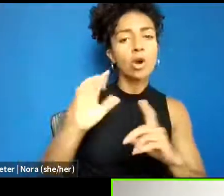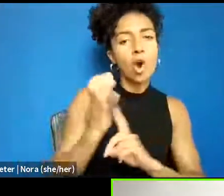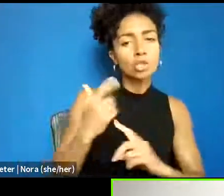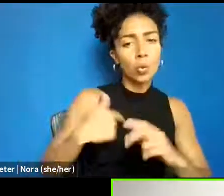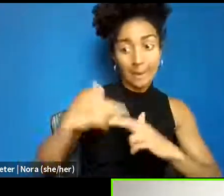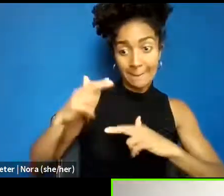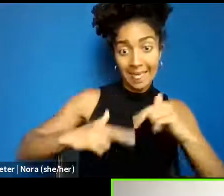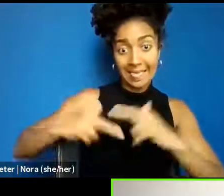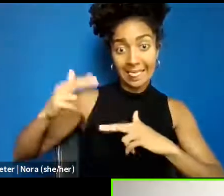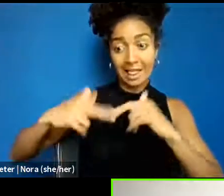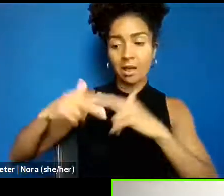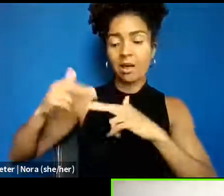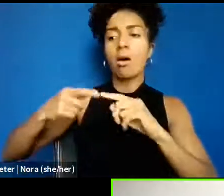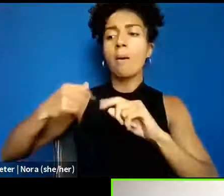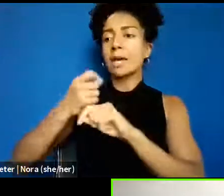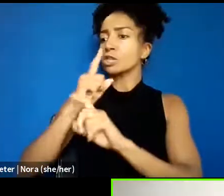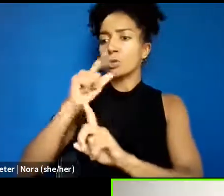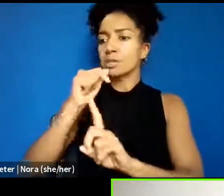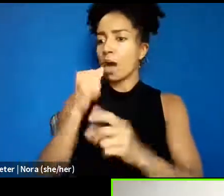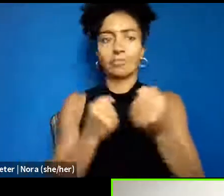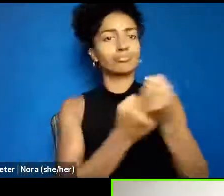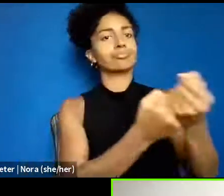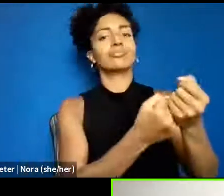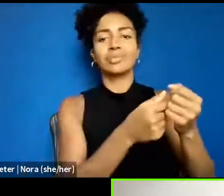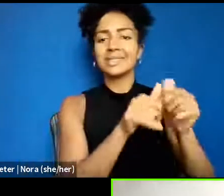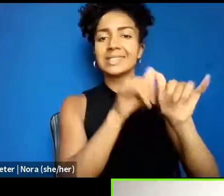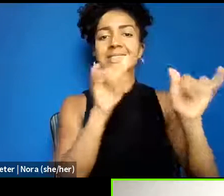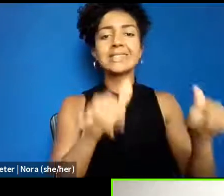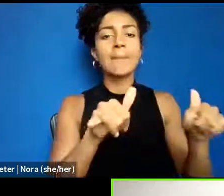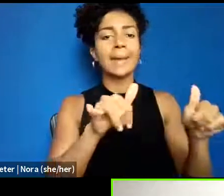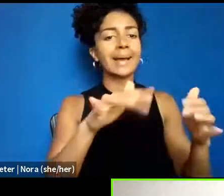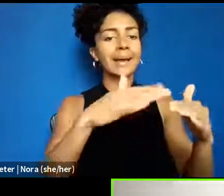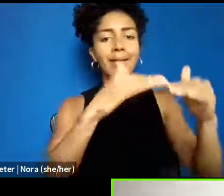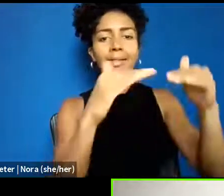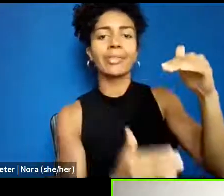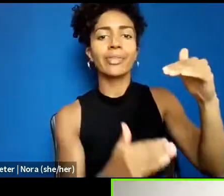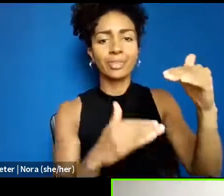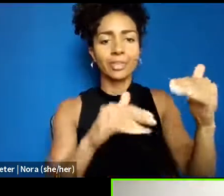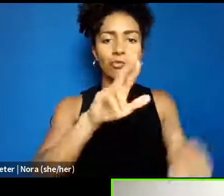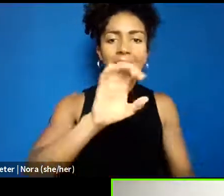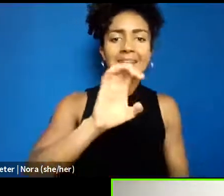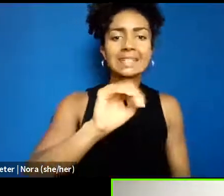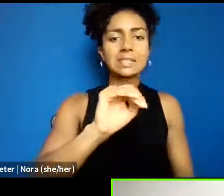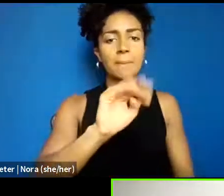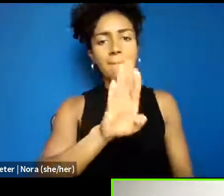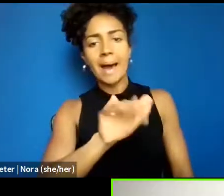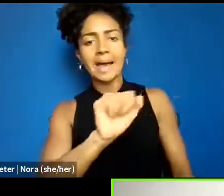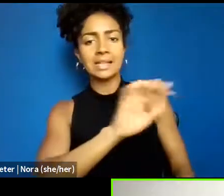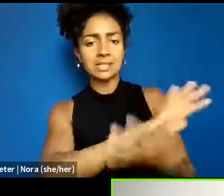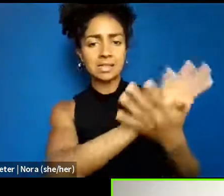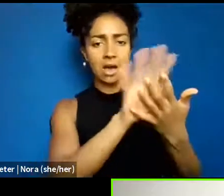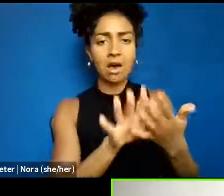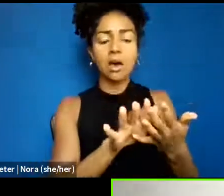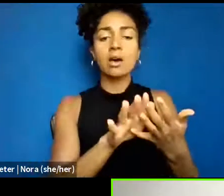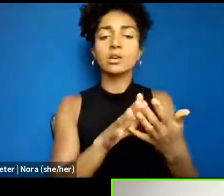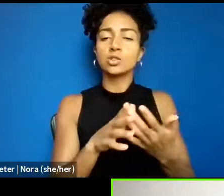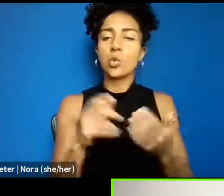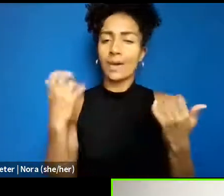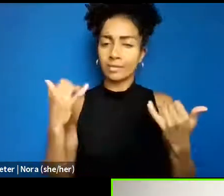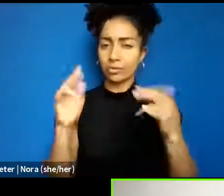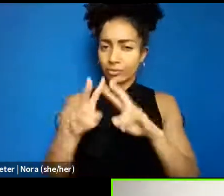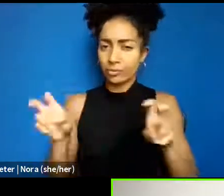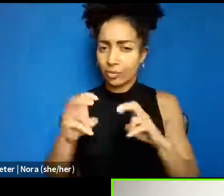that they're not upholding those systemic biases, that systemic racism. So it's, what are the policies that exist that allow